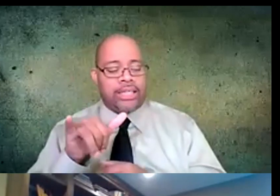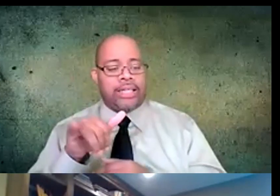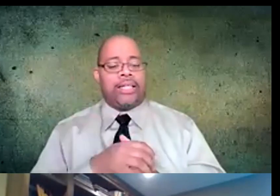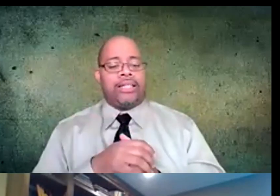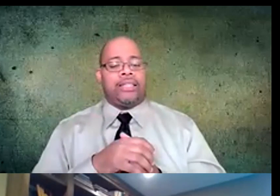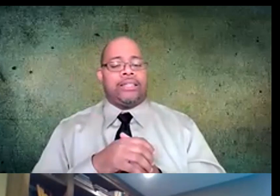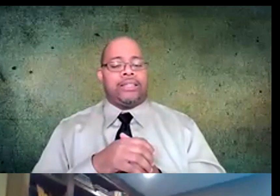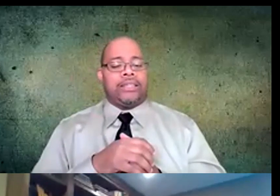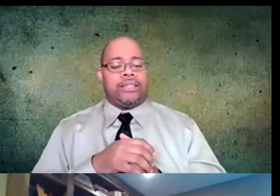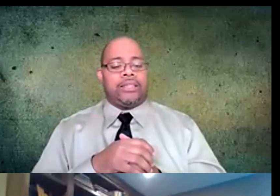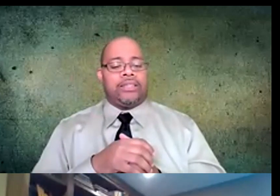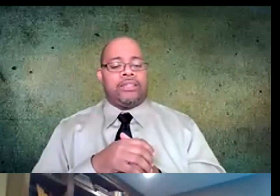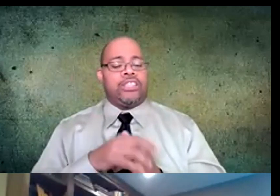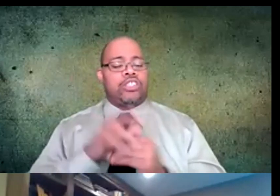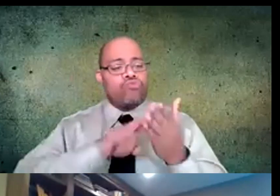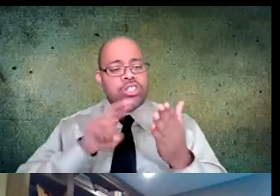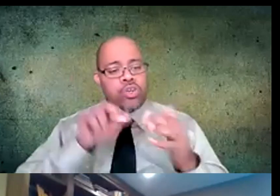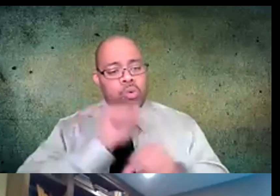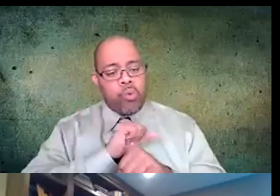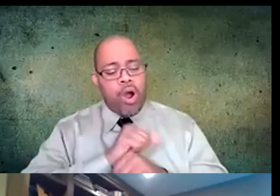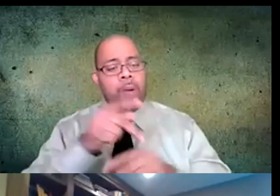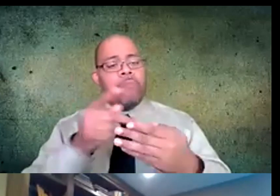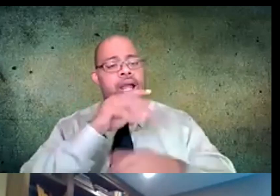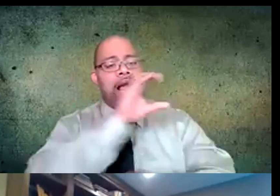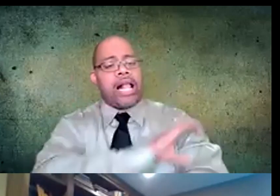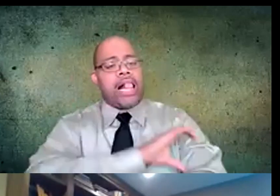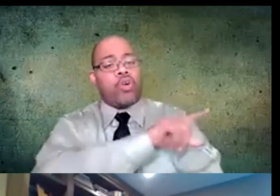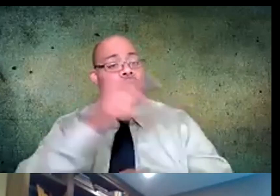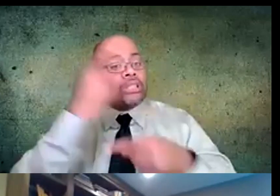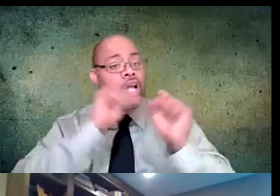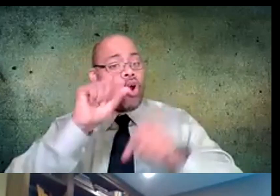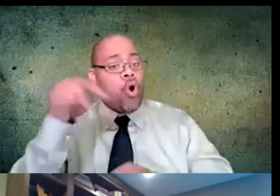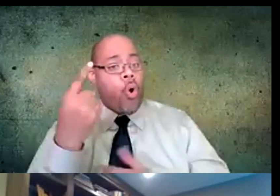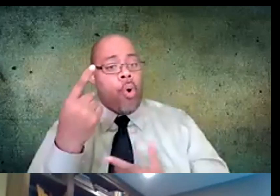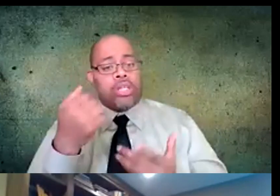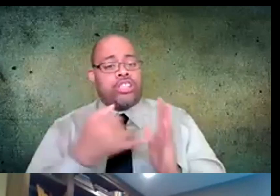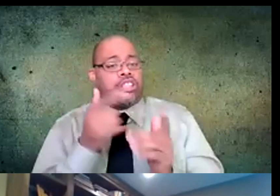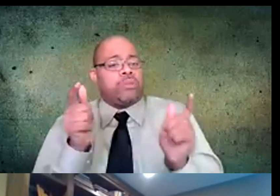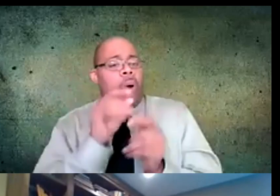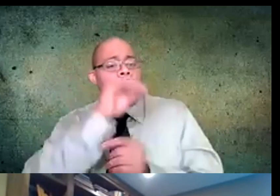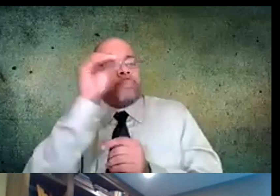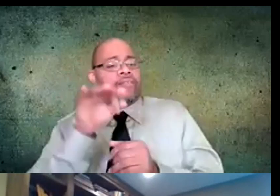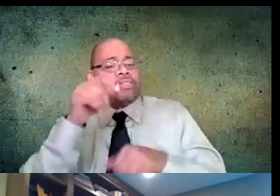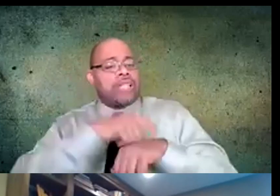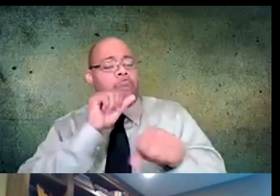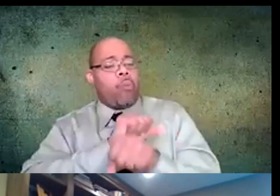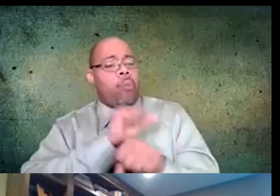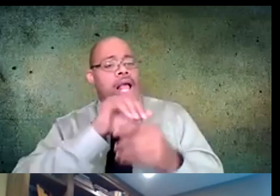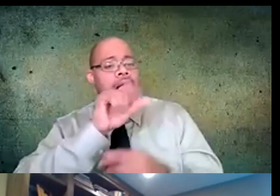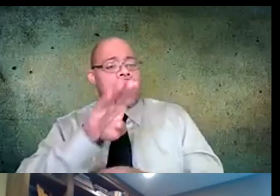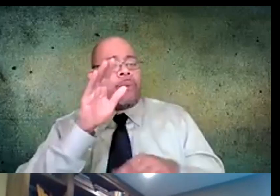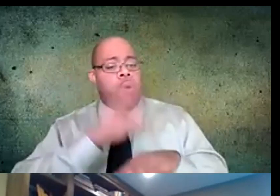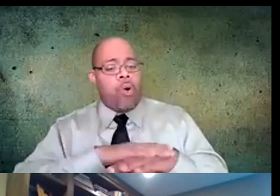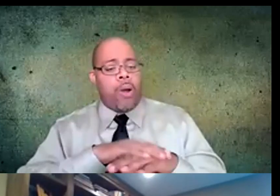stage research work, preclinical, your day actually could be only just a small percentage of time working in the lab on the bench,